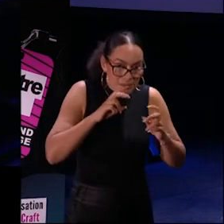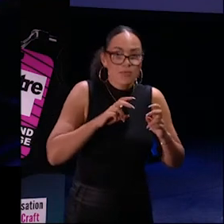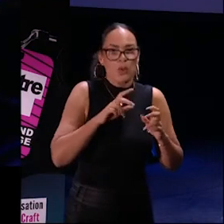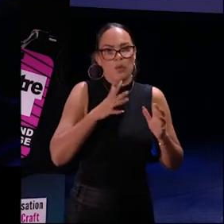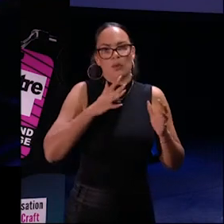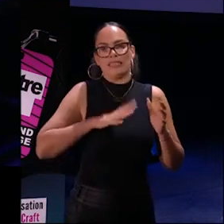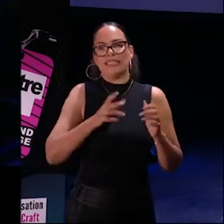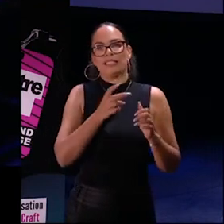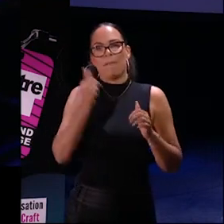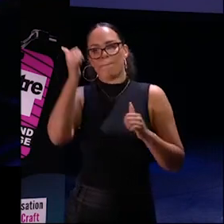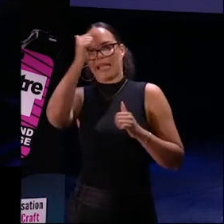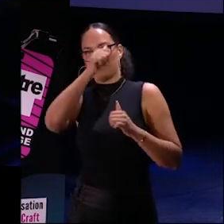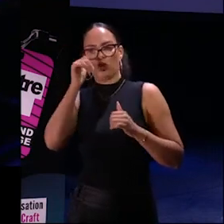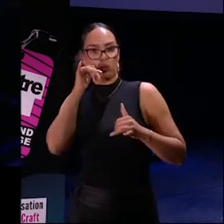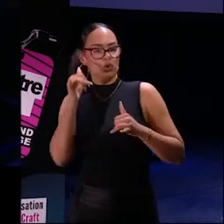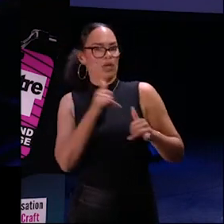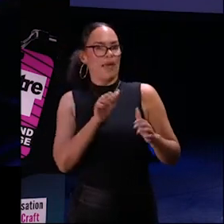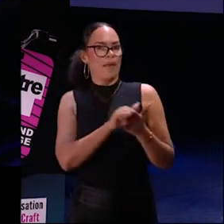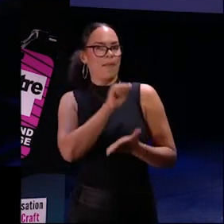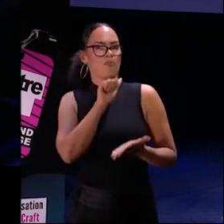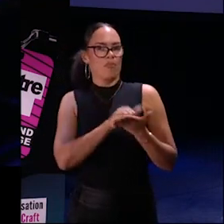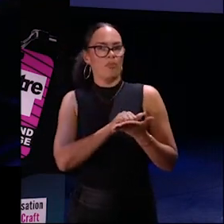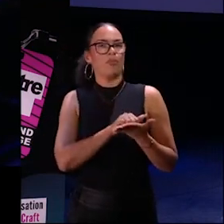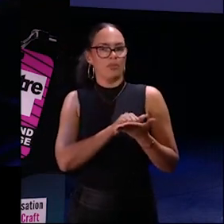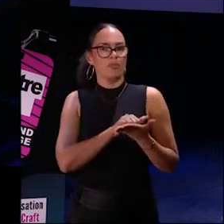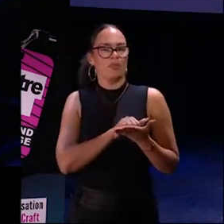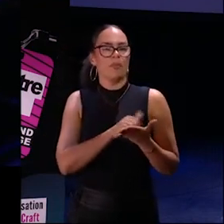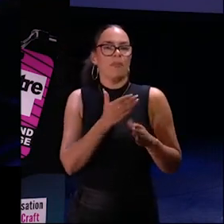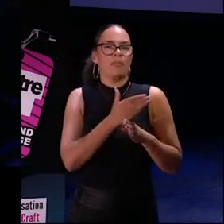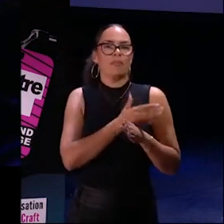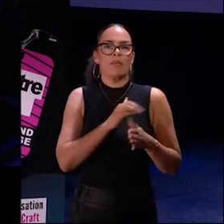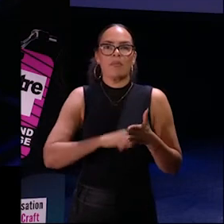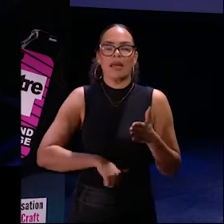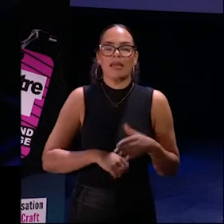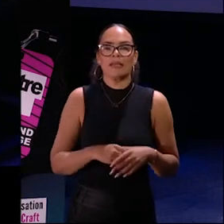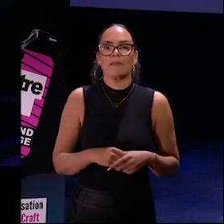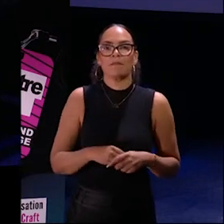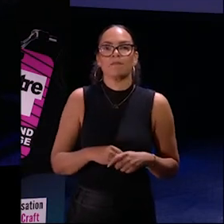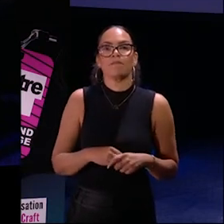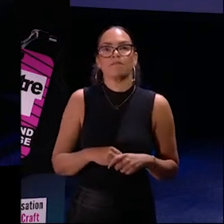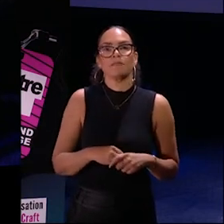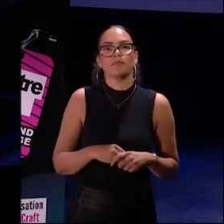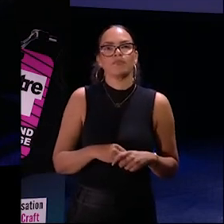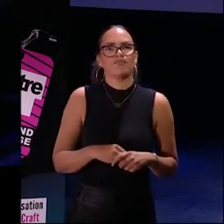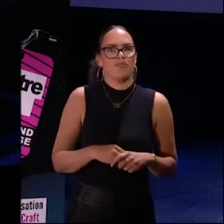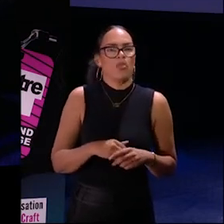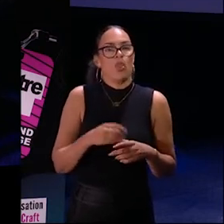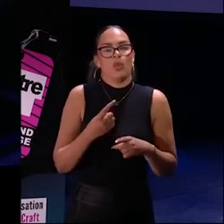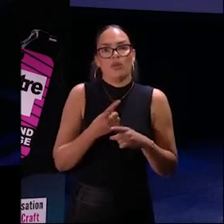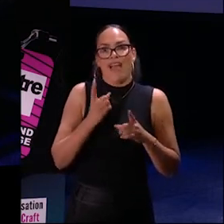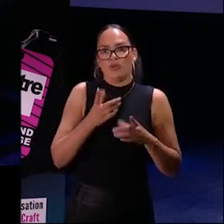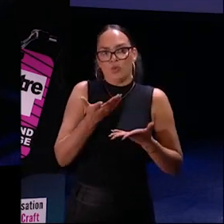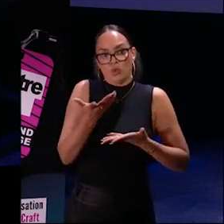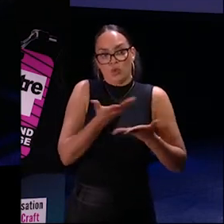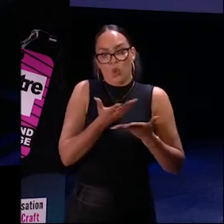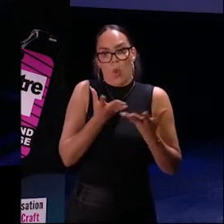who know about that stuff to think about that. And you need to, and in talking to them about it, you need to stress how important